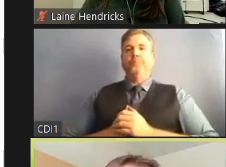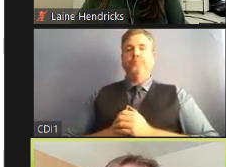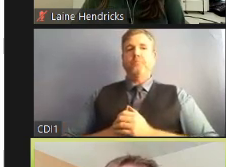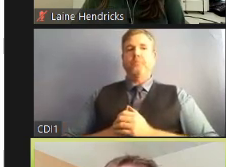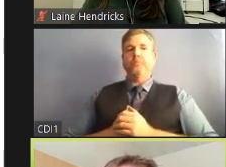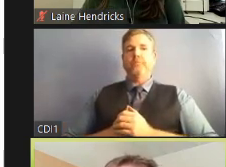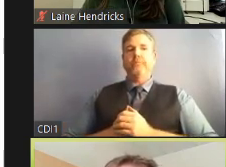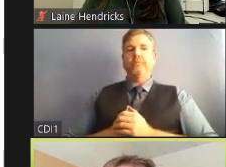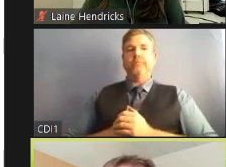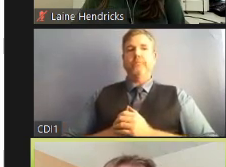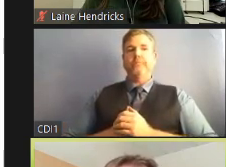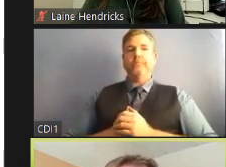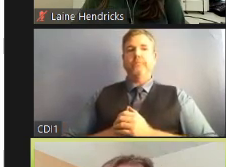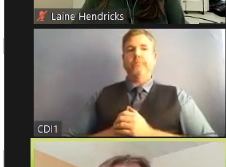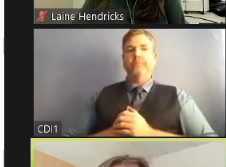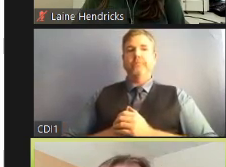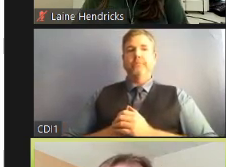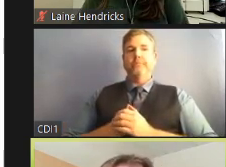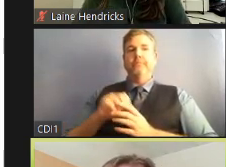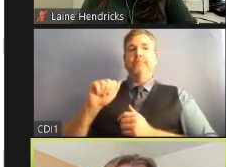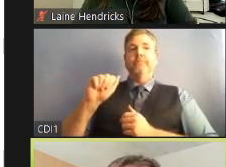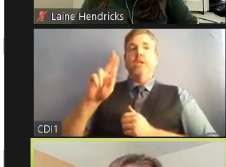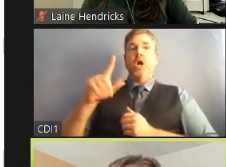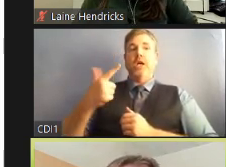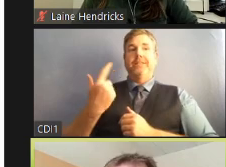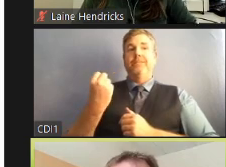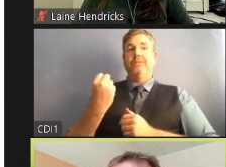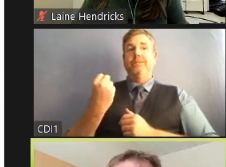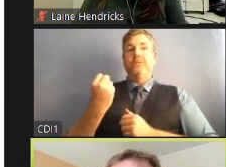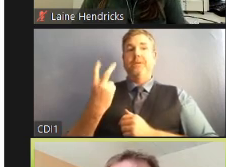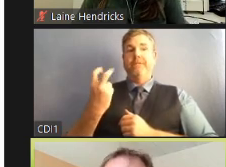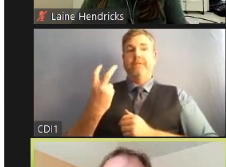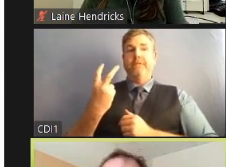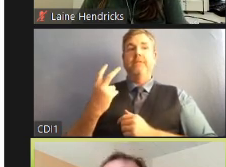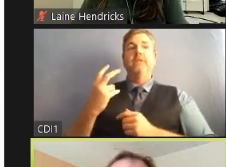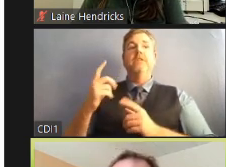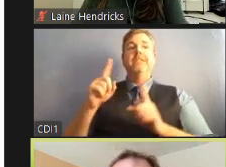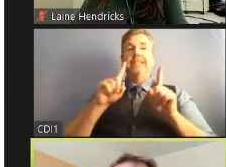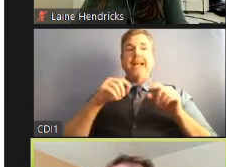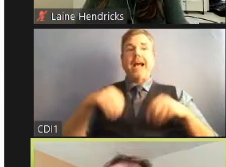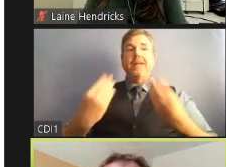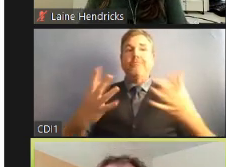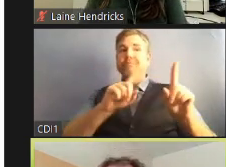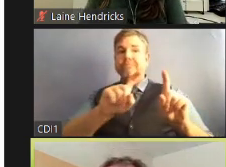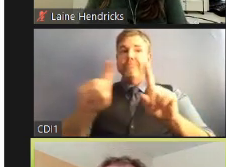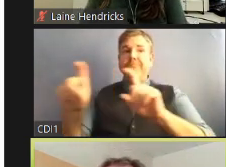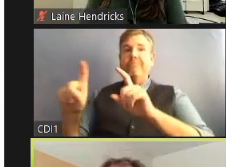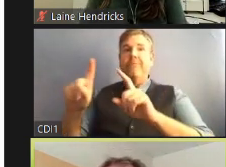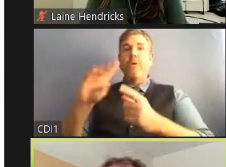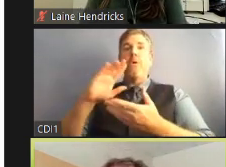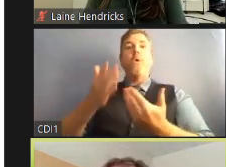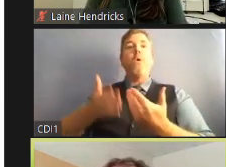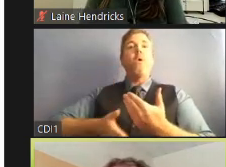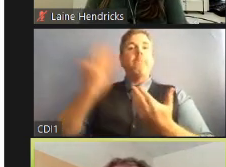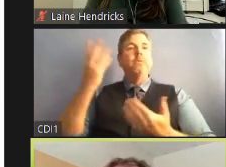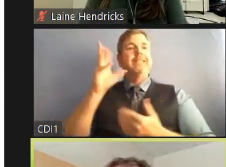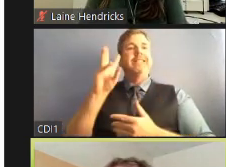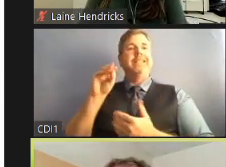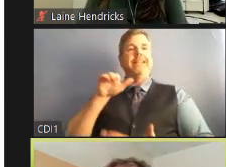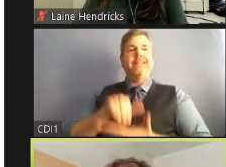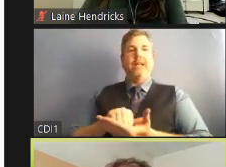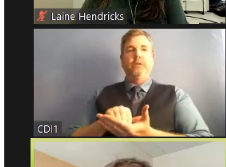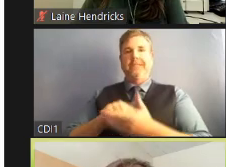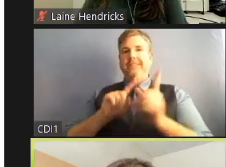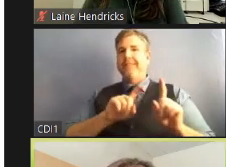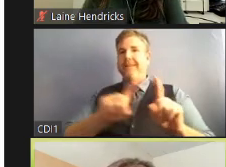we have tested almost 60,000 residents, and we've had 122 hospitalizations thus far total,